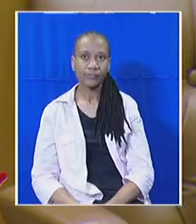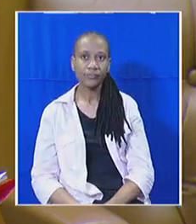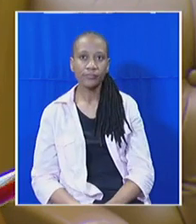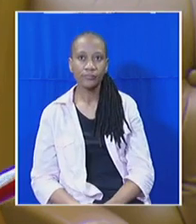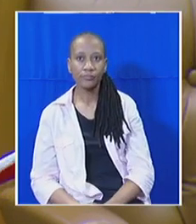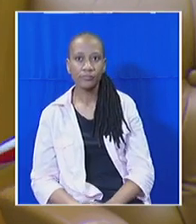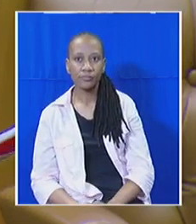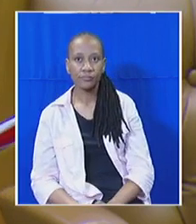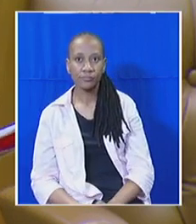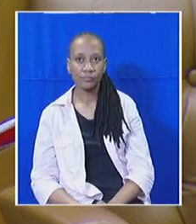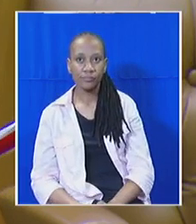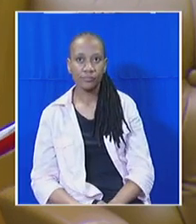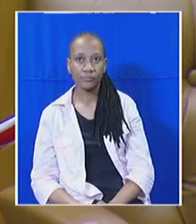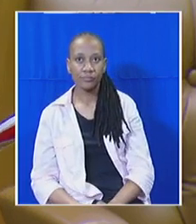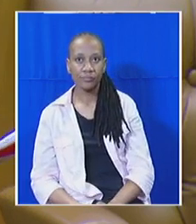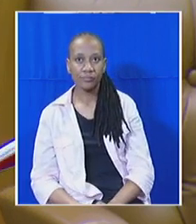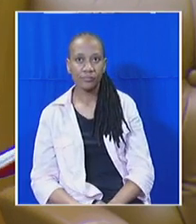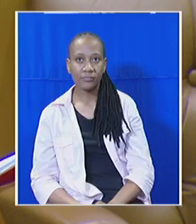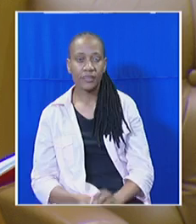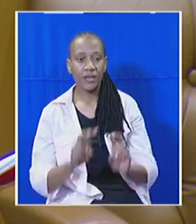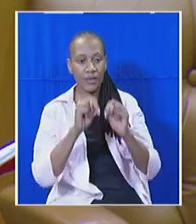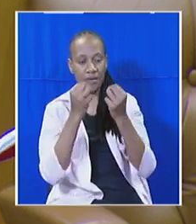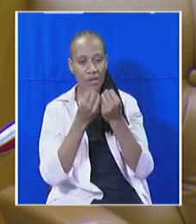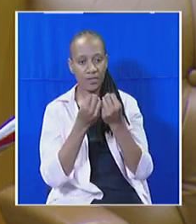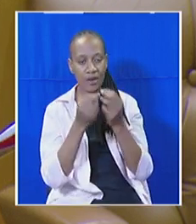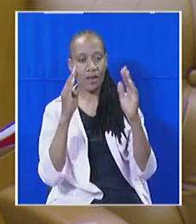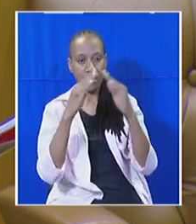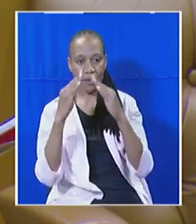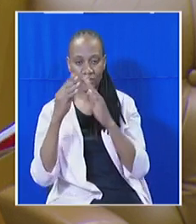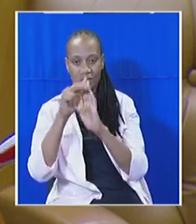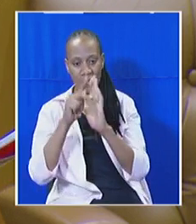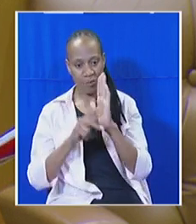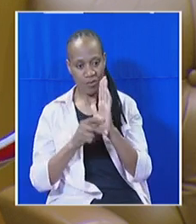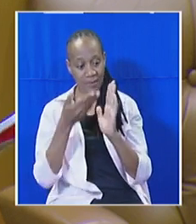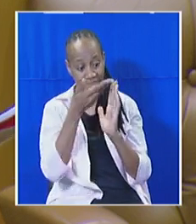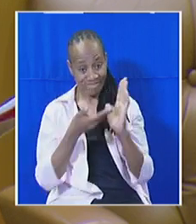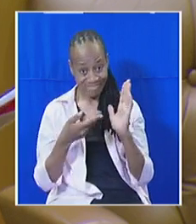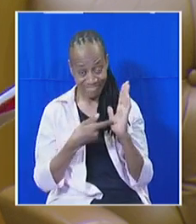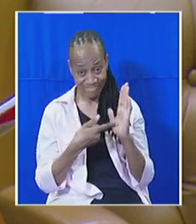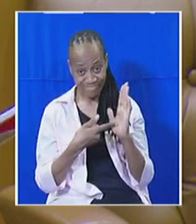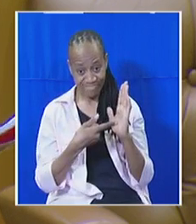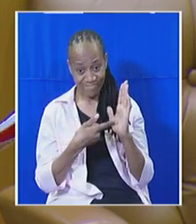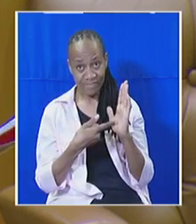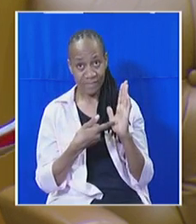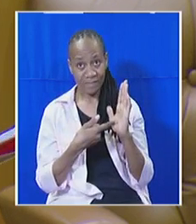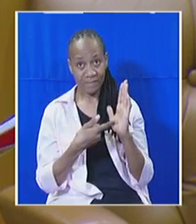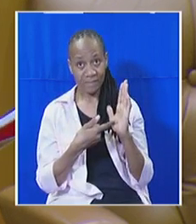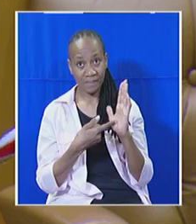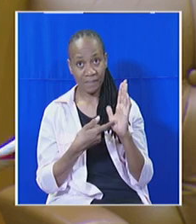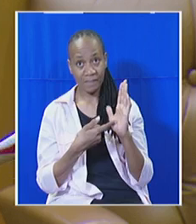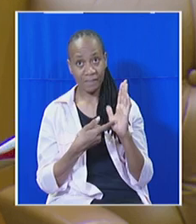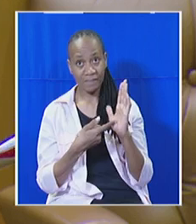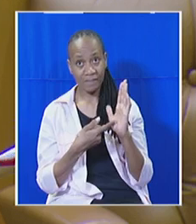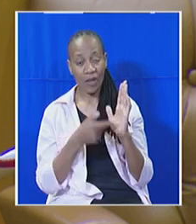Order, please. The National Housing Program provides that payments for housing goods